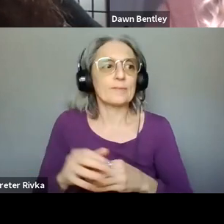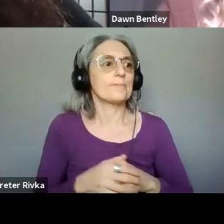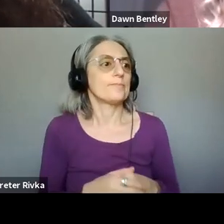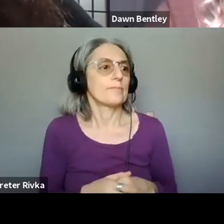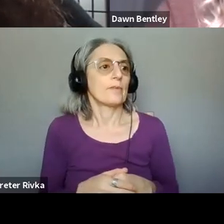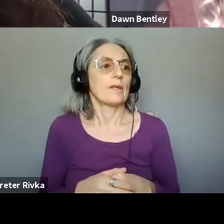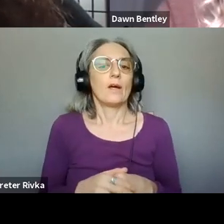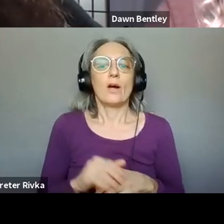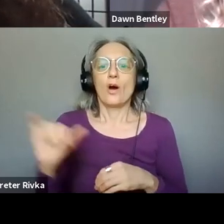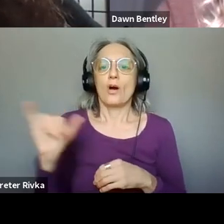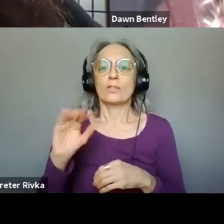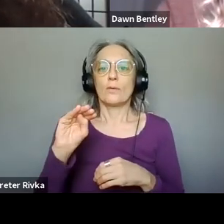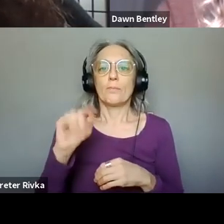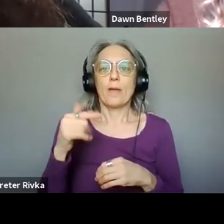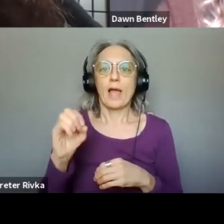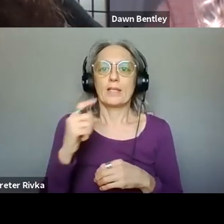the